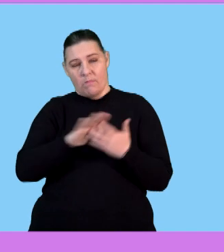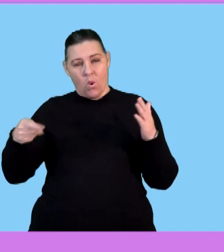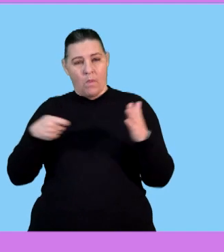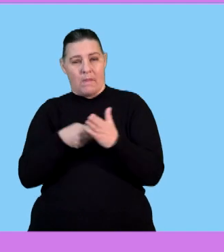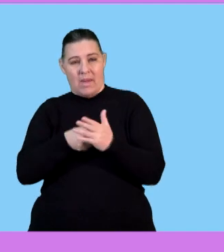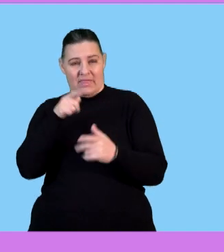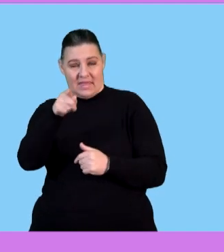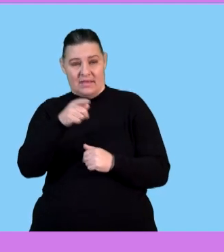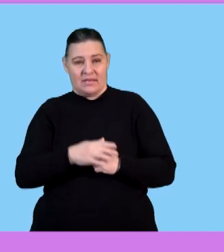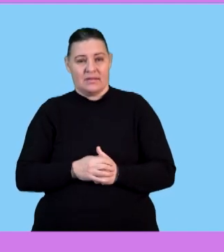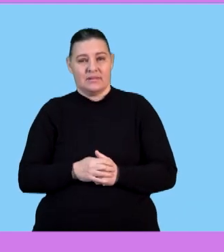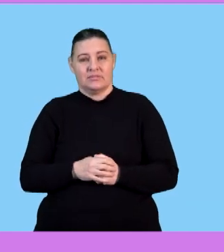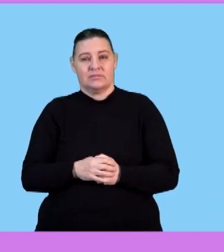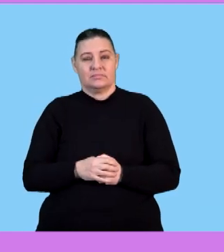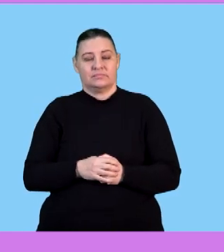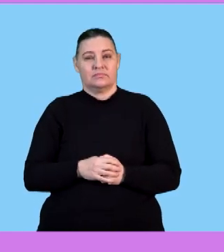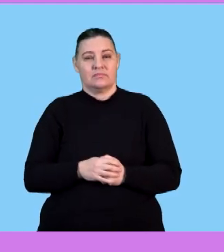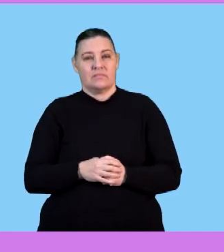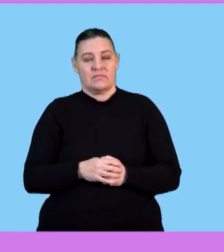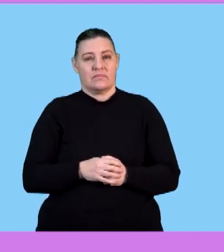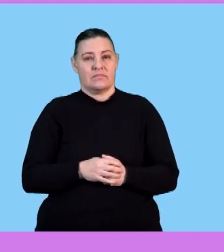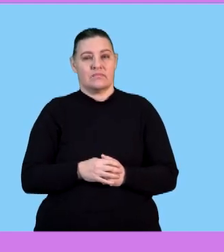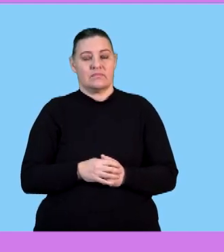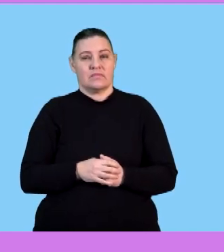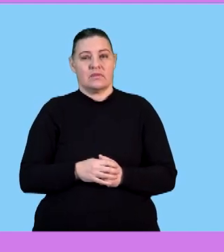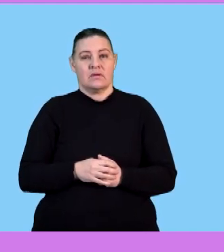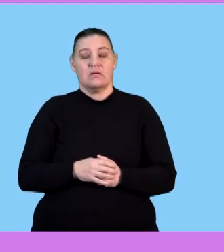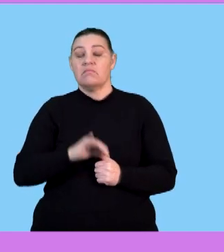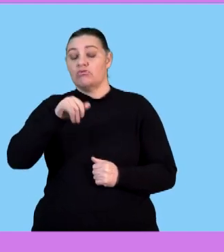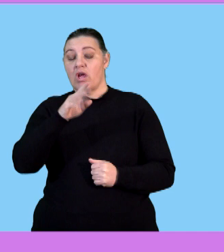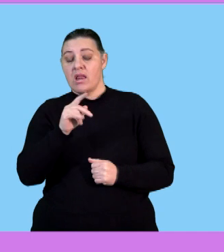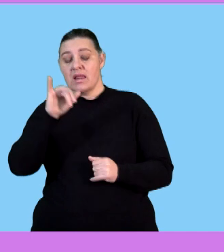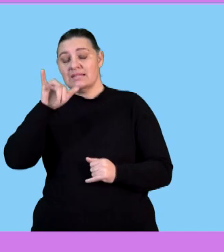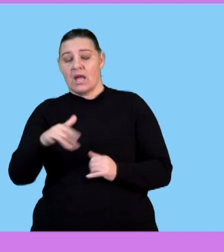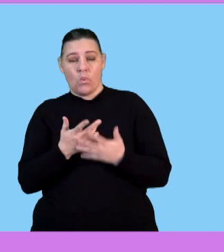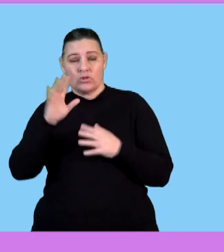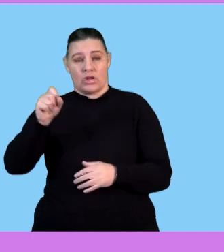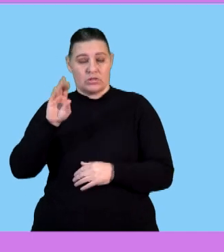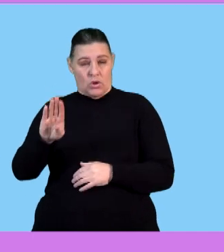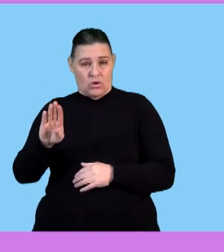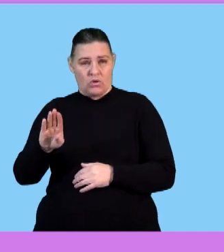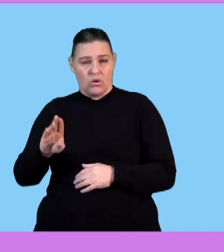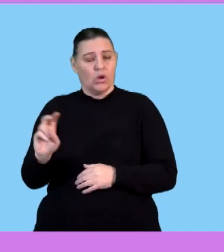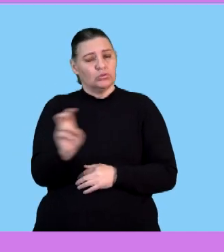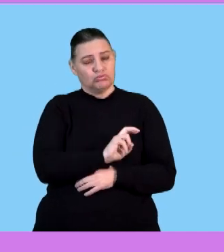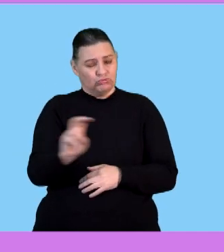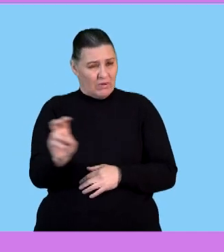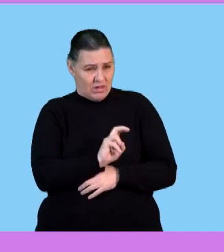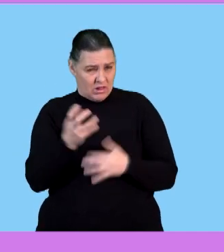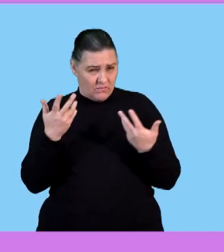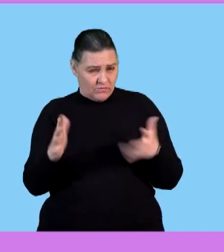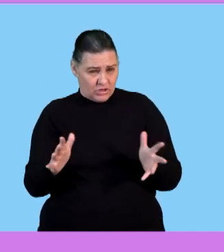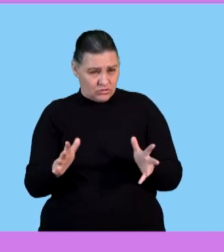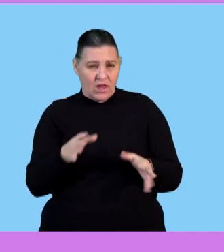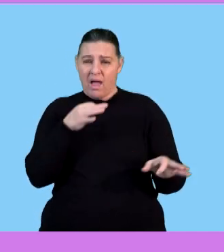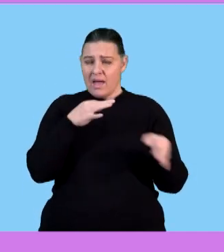purchases. And then Jane lives in Joburg. Did she travel in the month of August 2013? Explain your